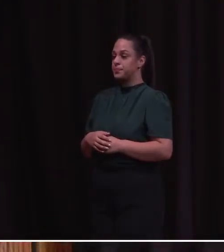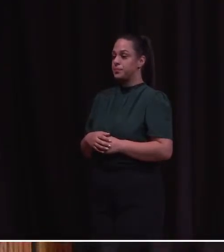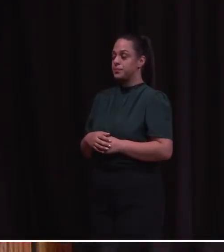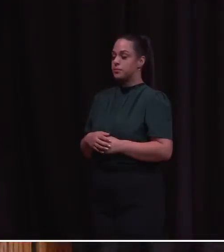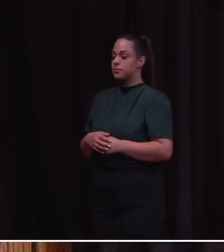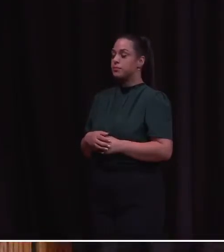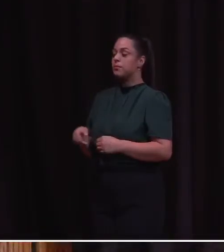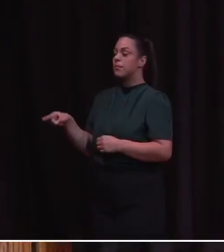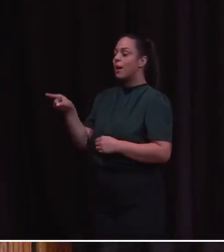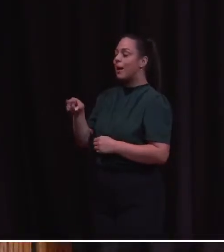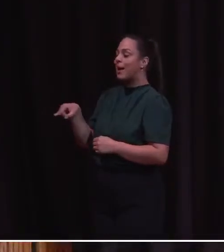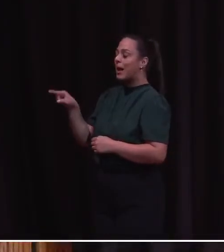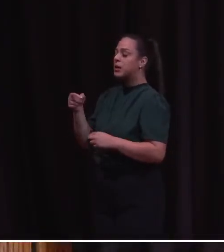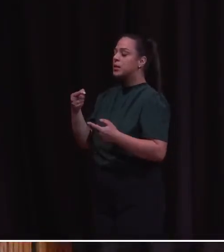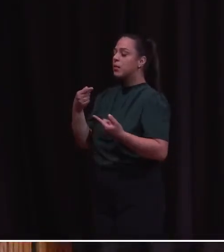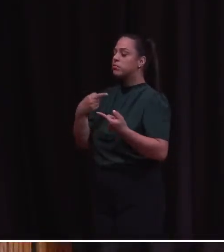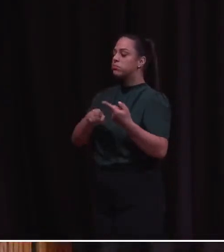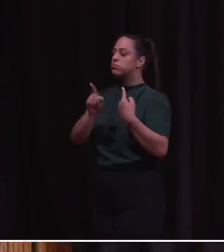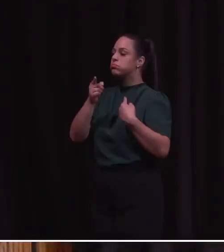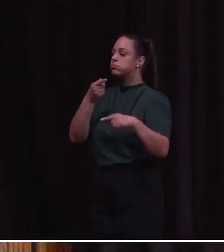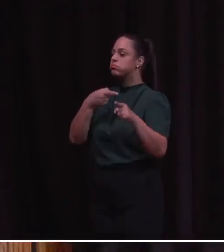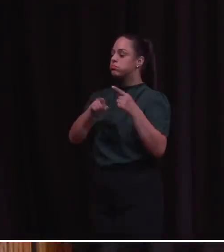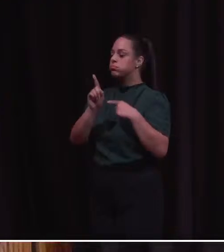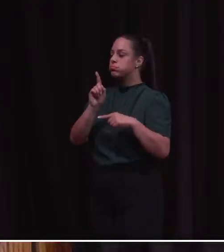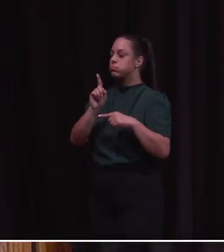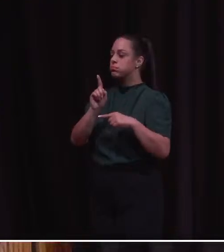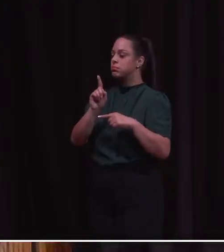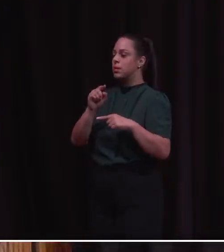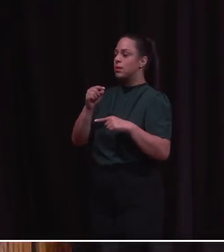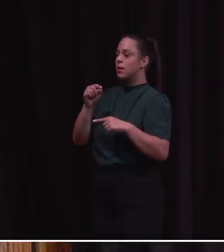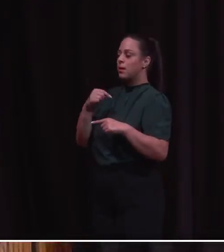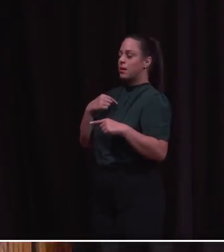post-colonial subject that led me to pose the question.